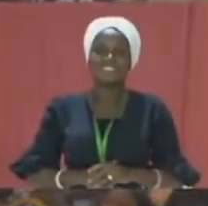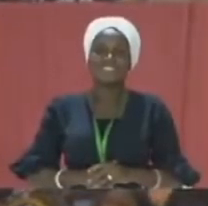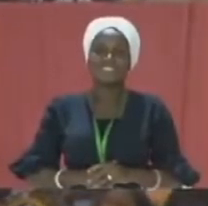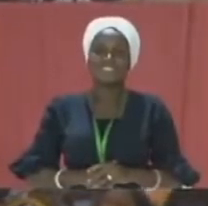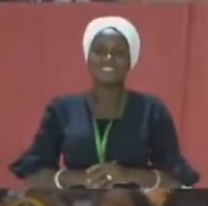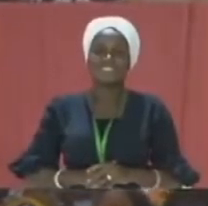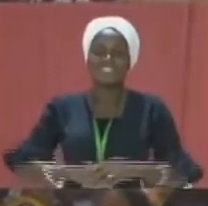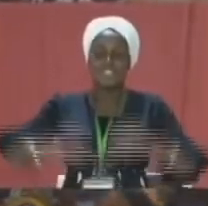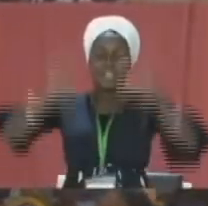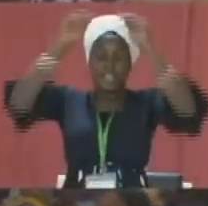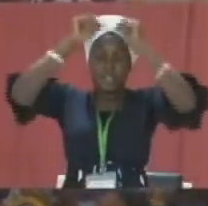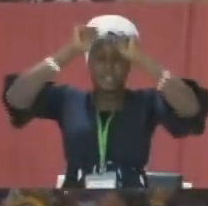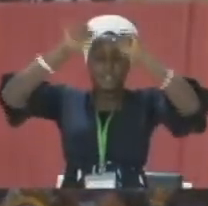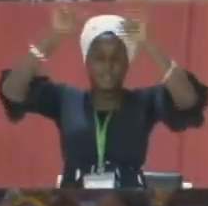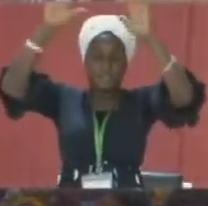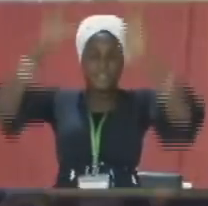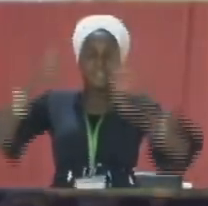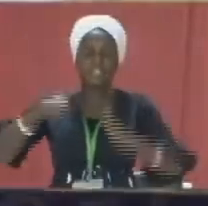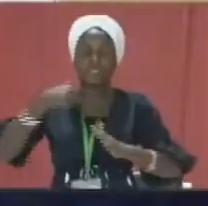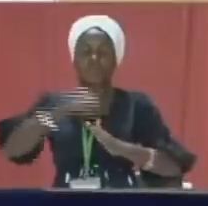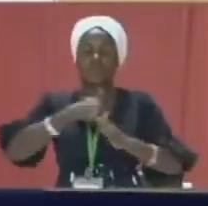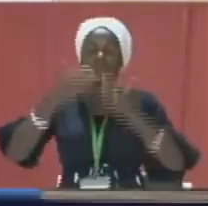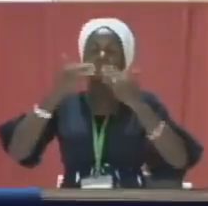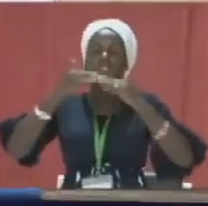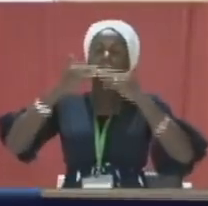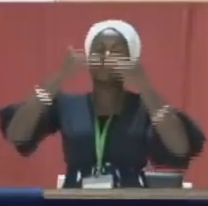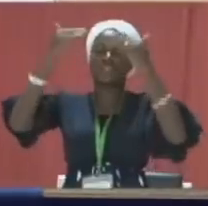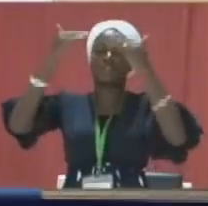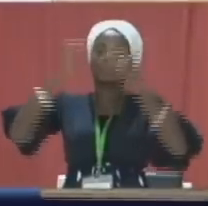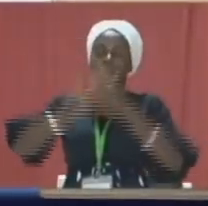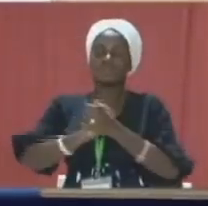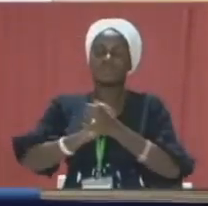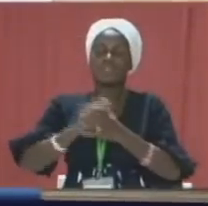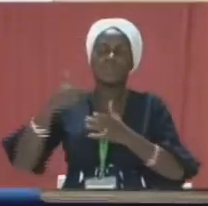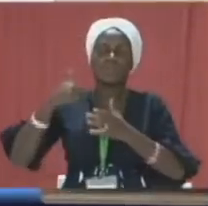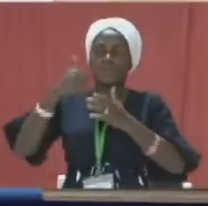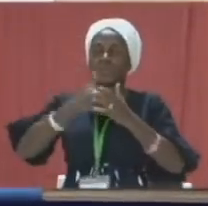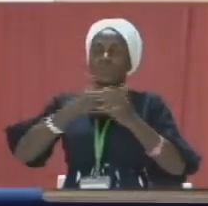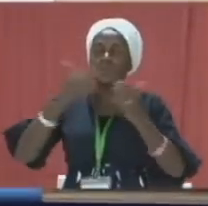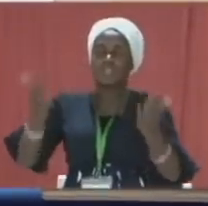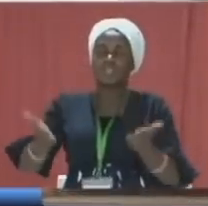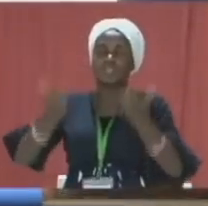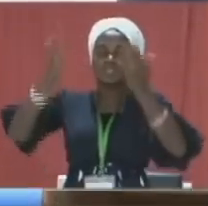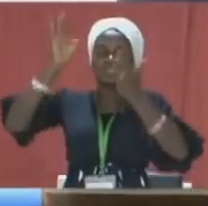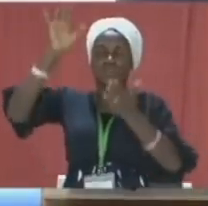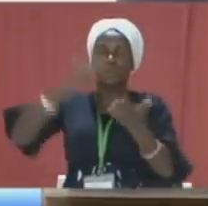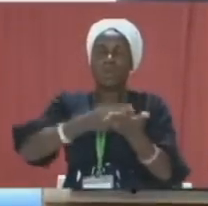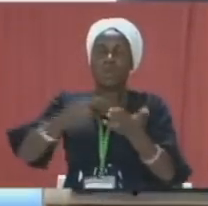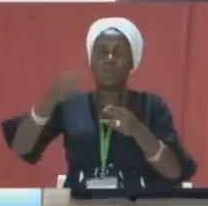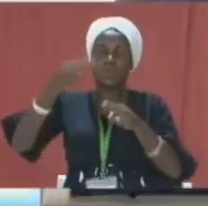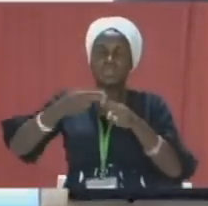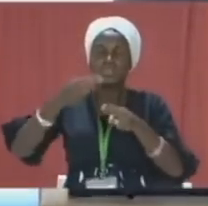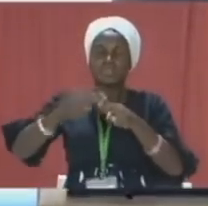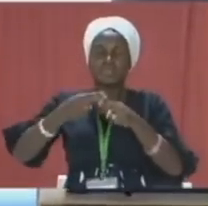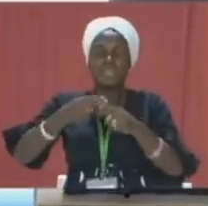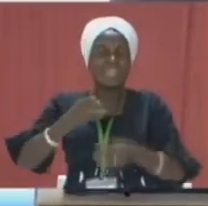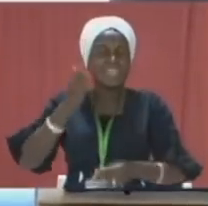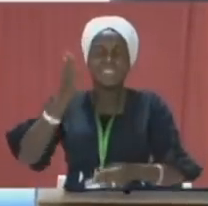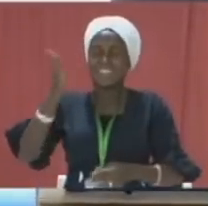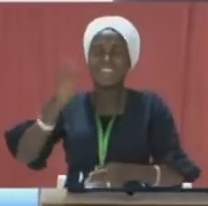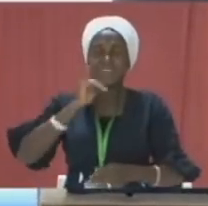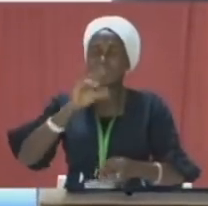Father, we give you thanks. We exalt your holy name. There is no one like